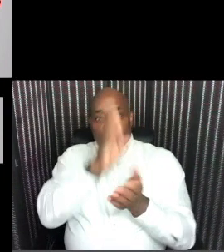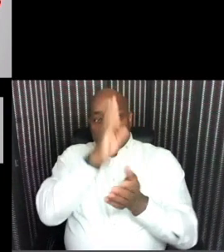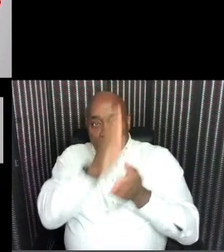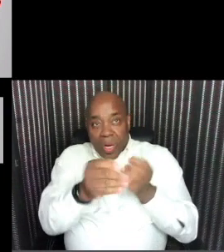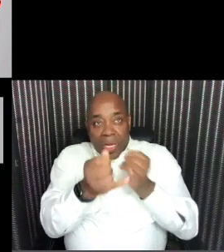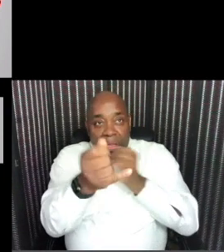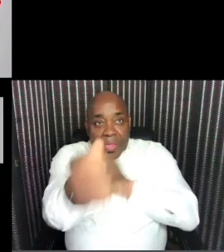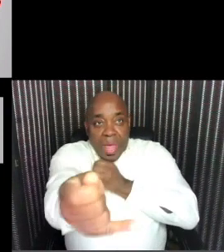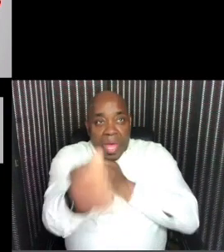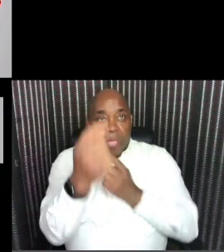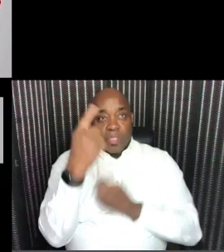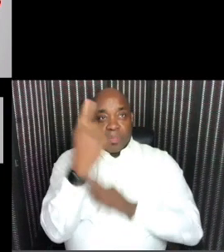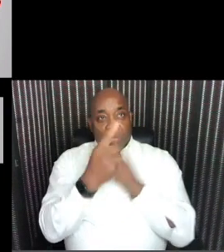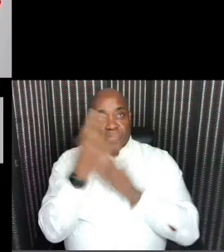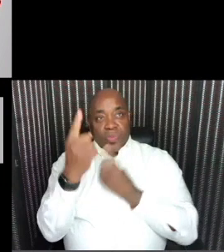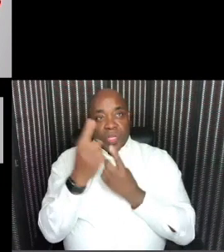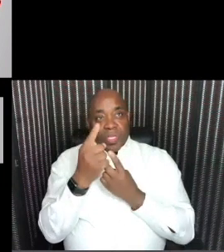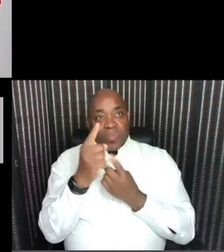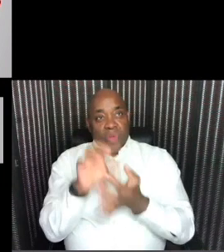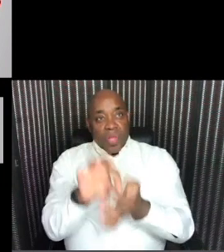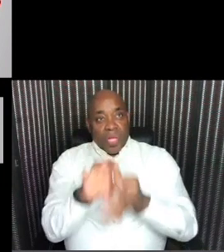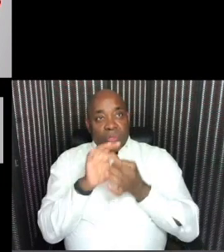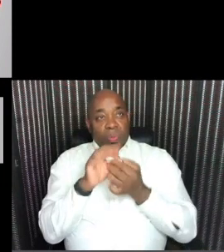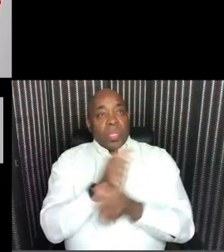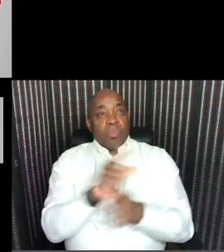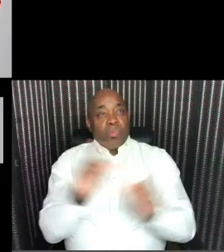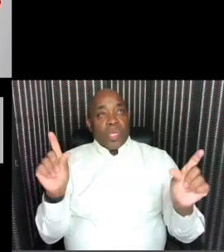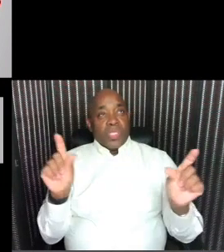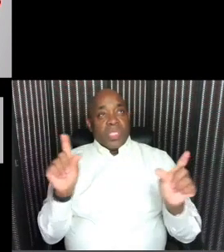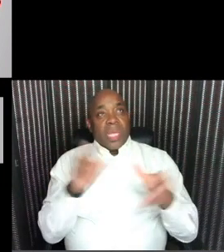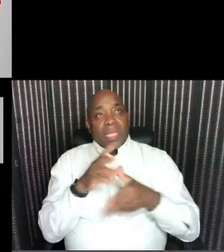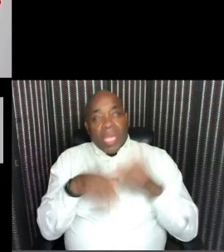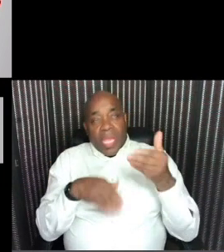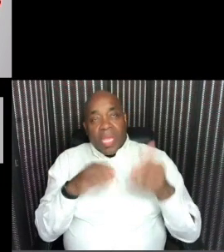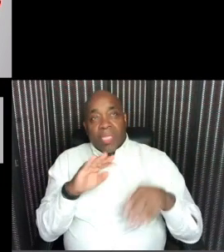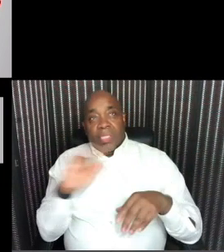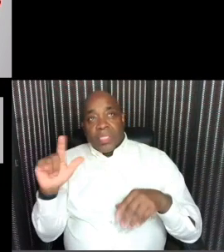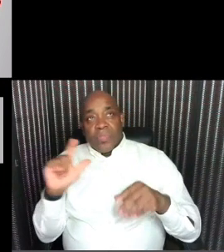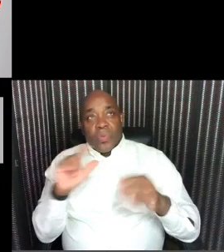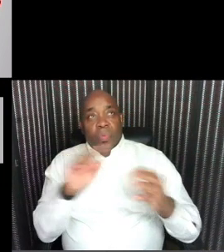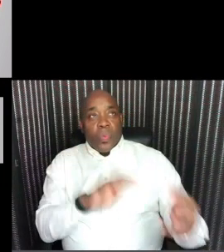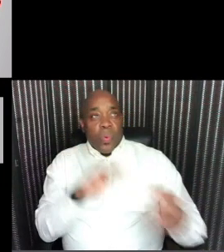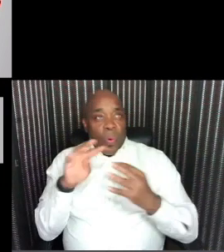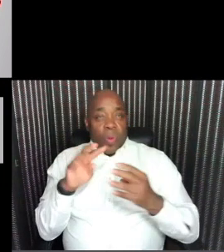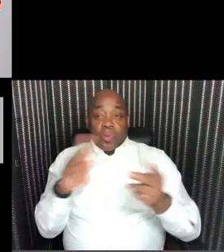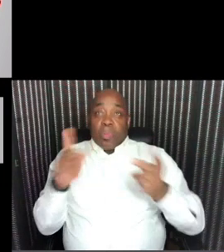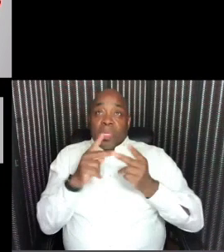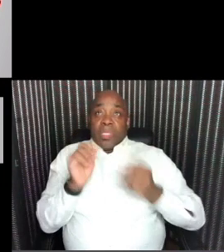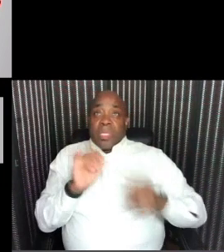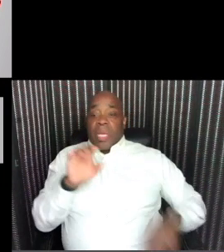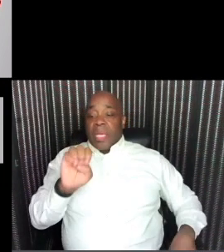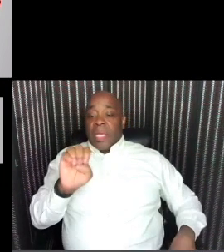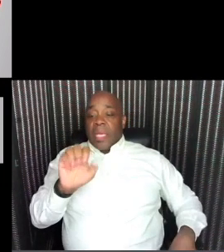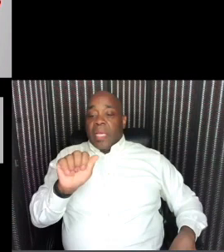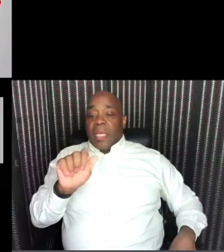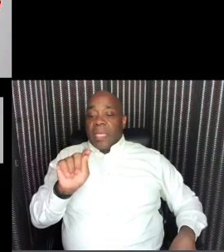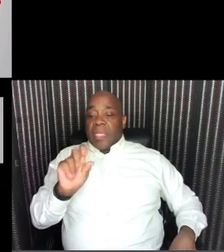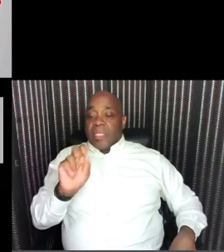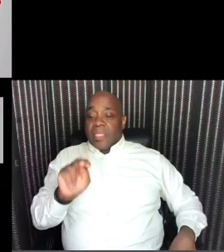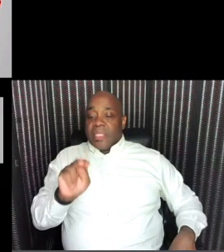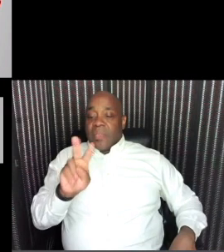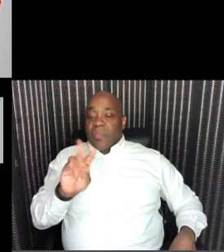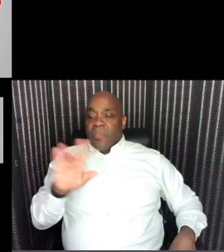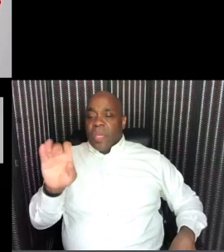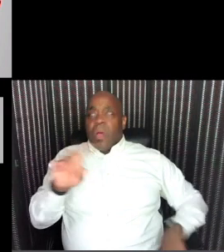around liberation coming out of the end of the Civil War. So places like Eatonville and other historic Black communities are important